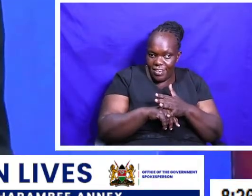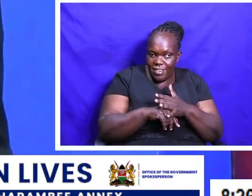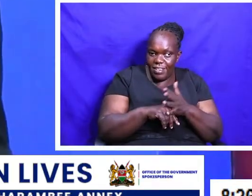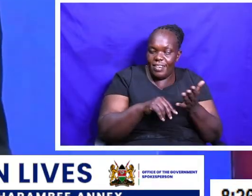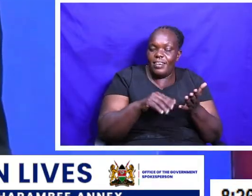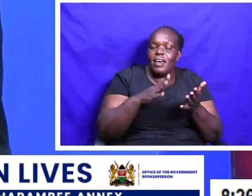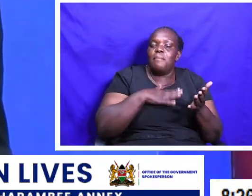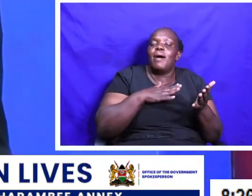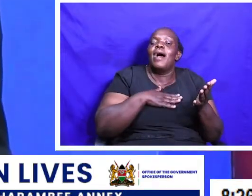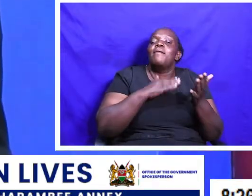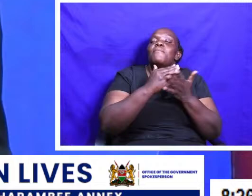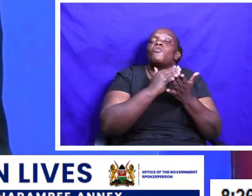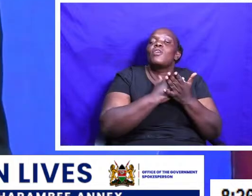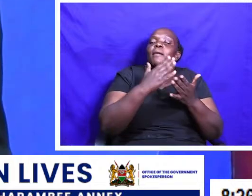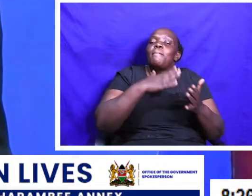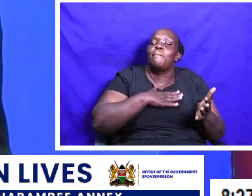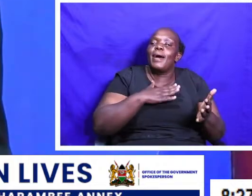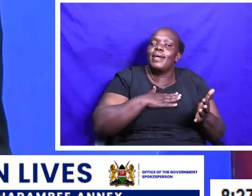you notice from my programs,